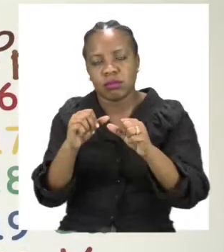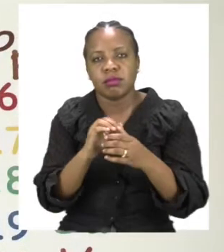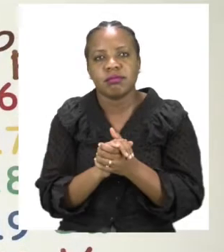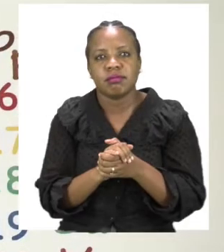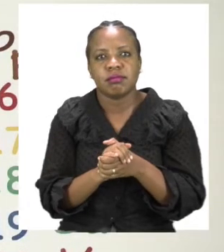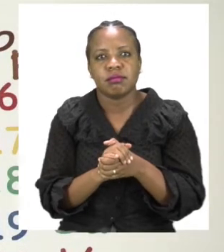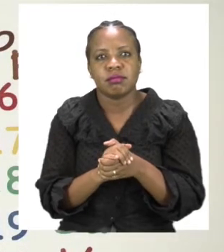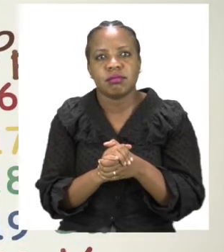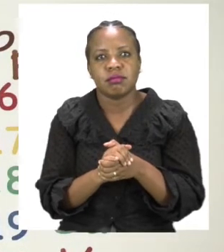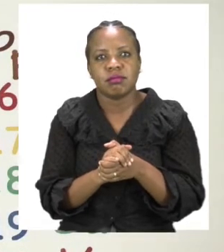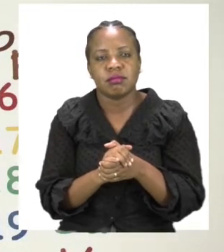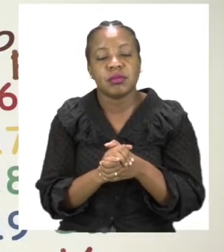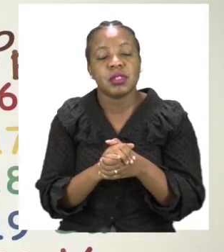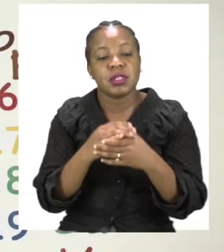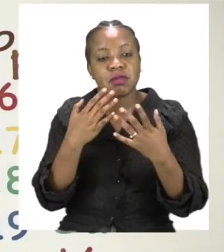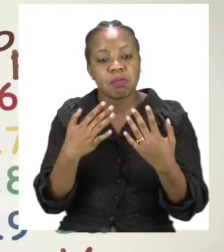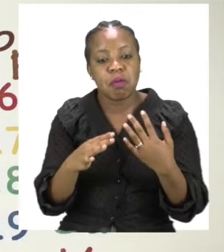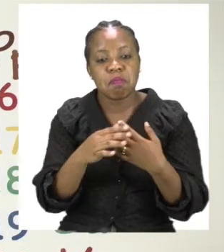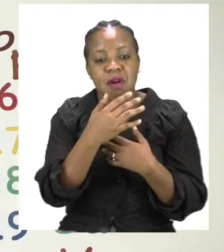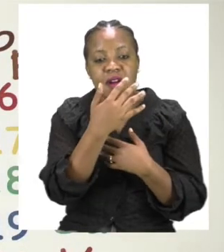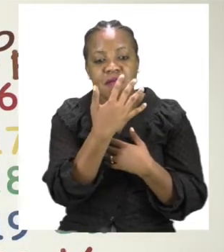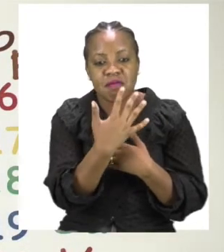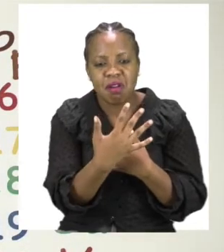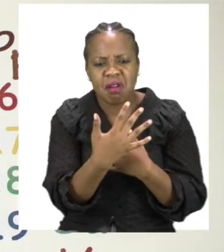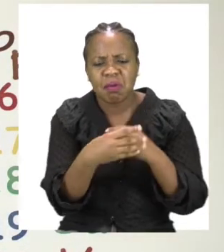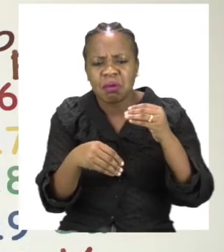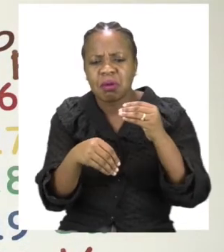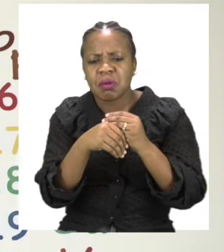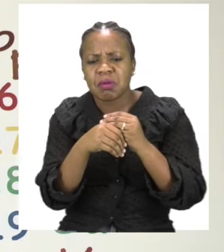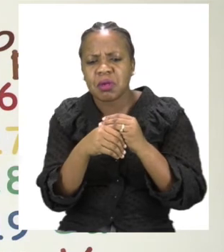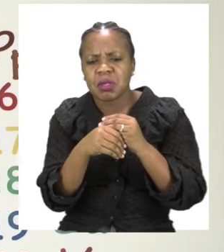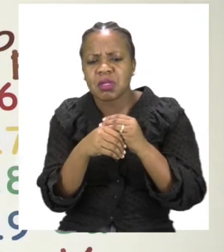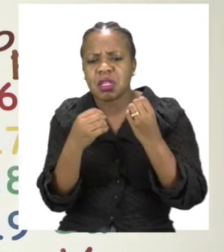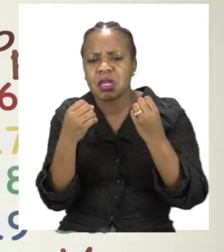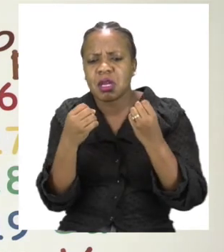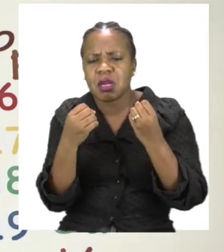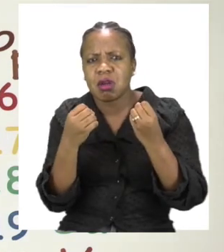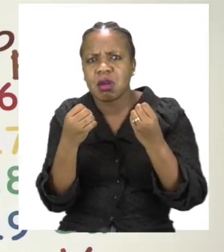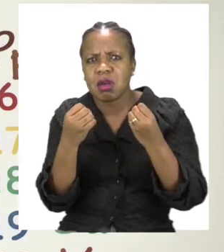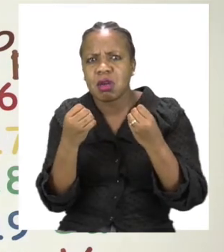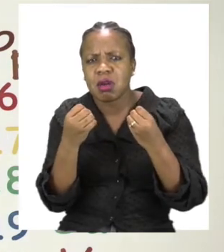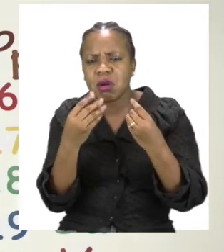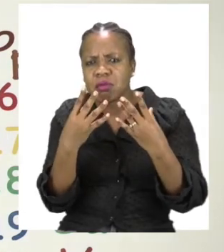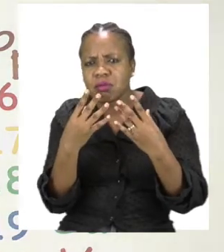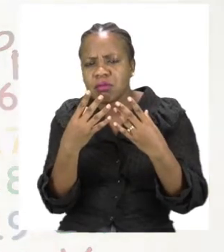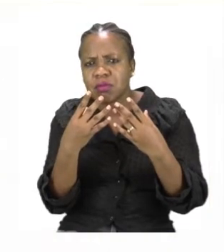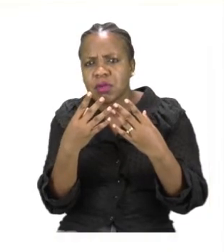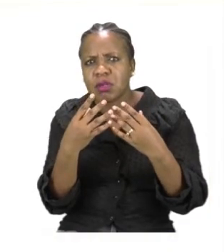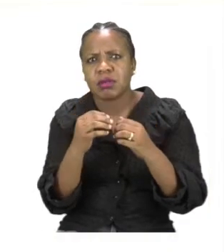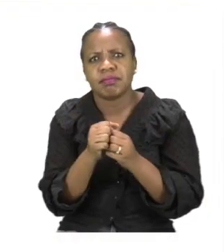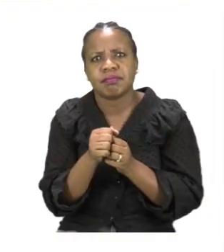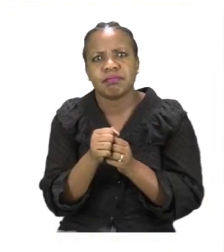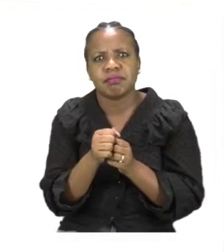like you to please write it on your paper. So we are going to do number